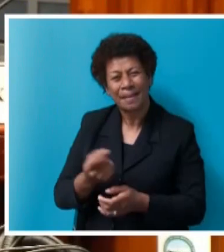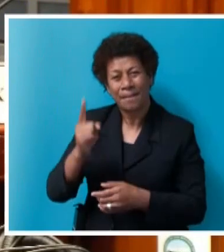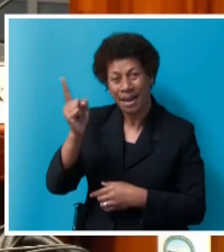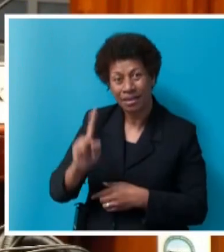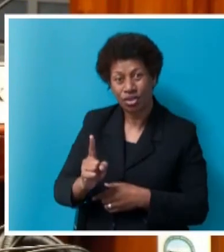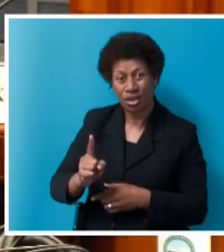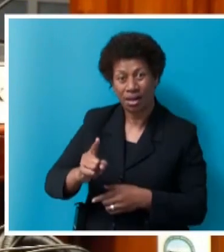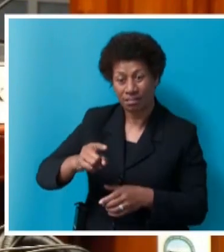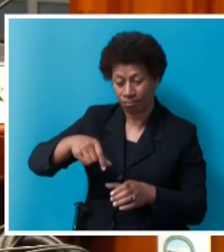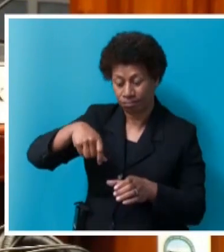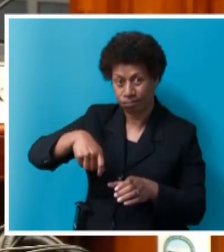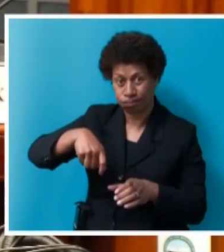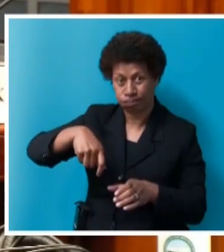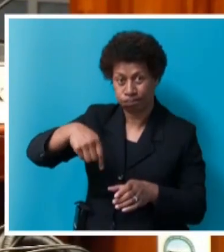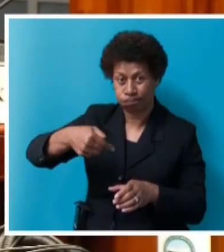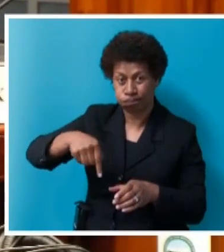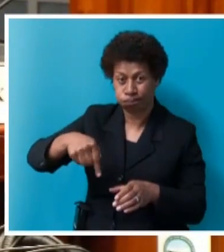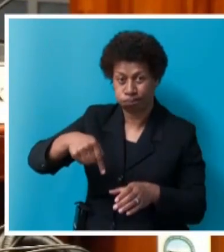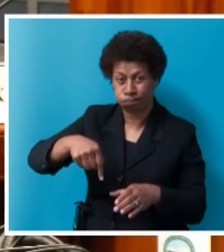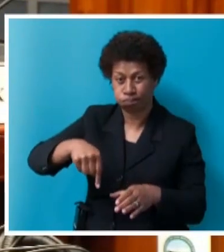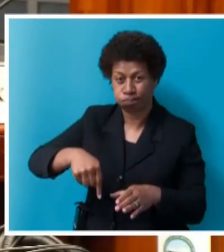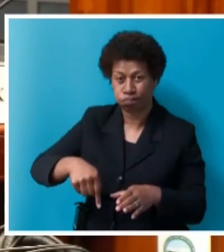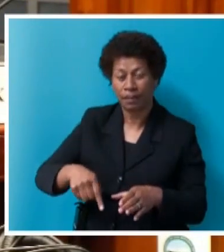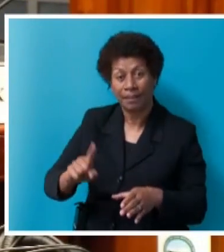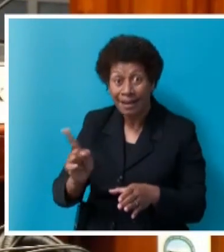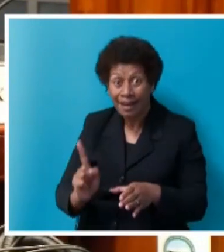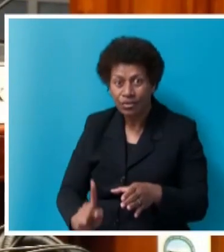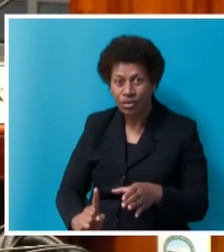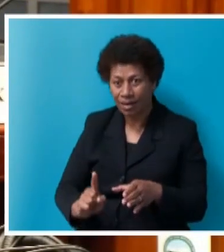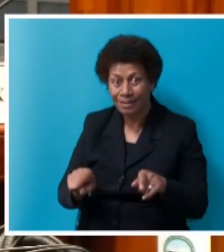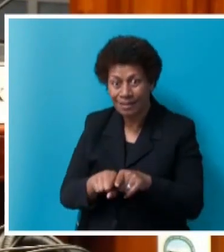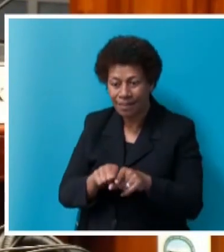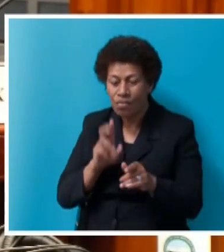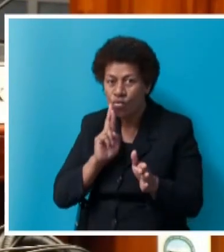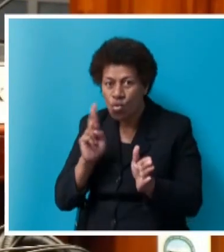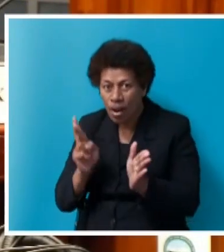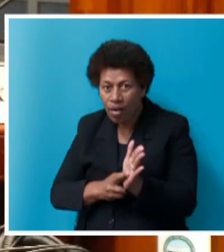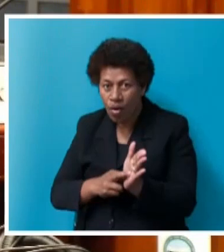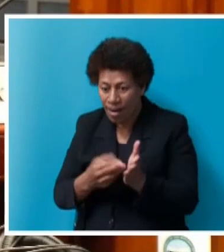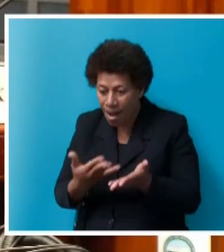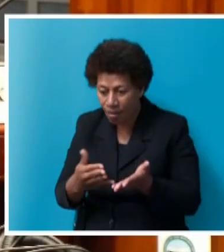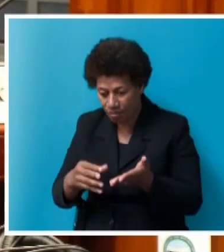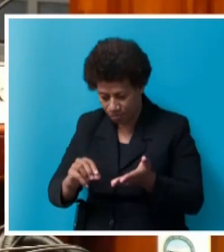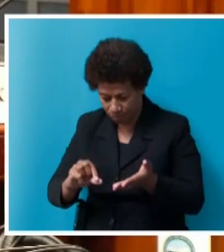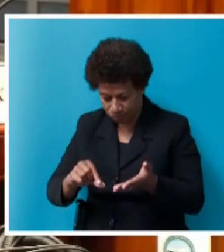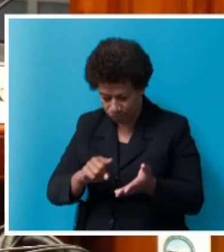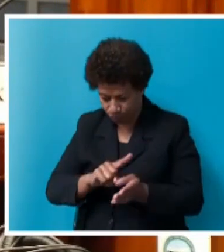ground through electrodes and then recording the voltage difference, allowing us to